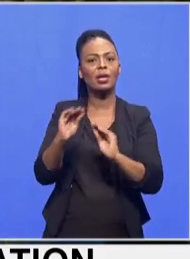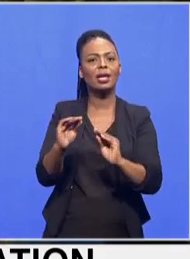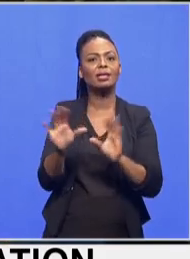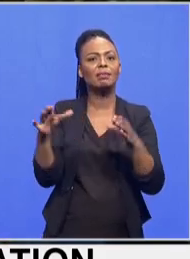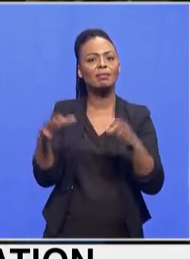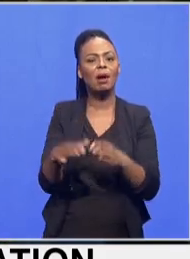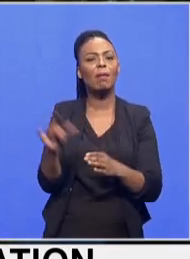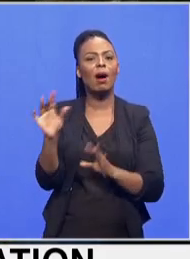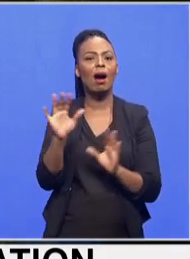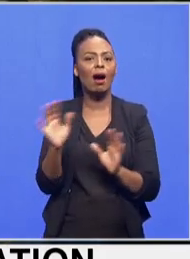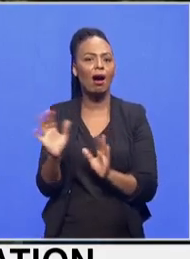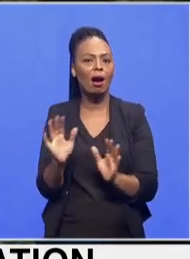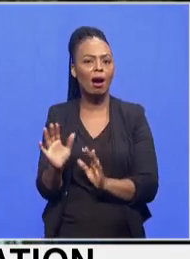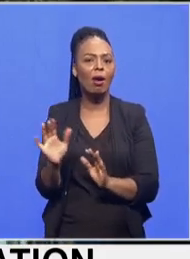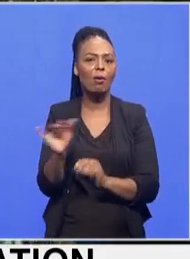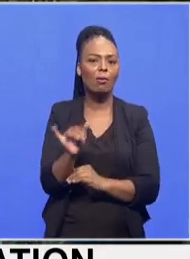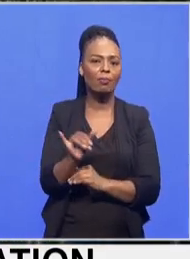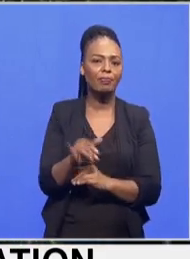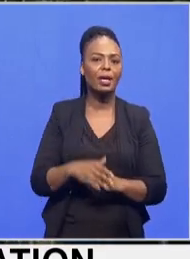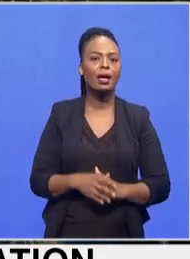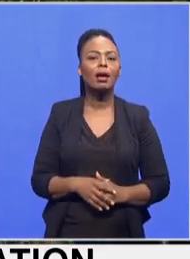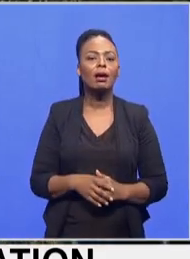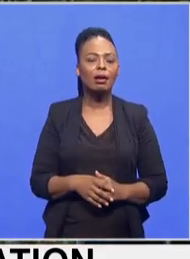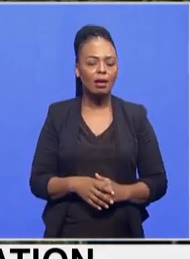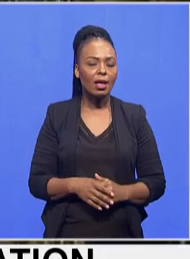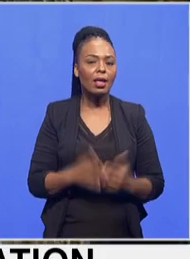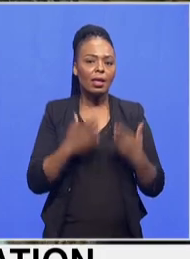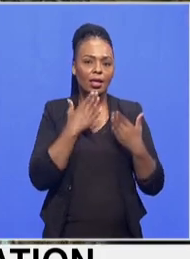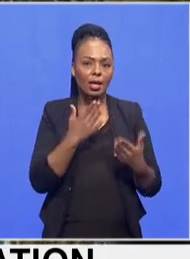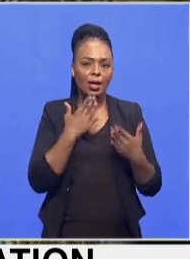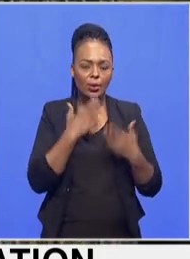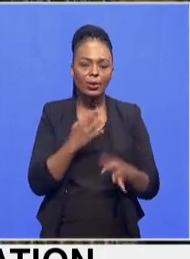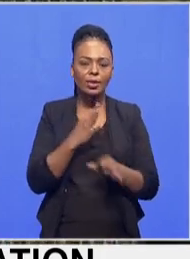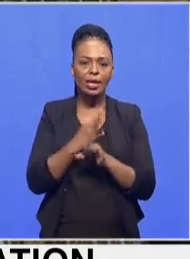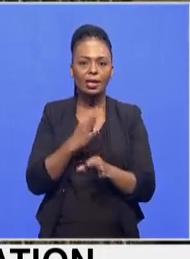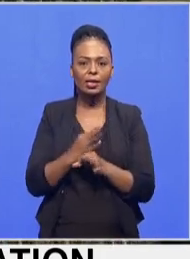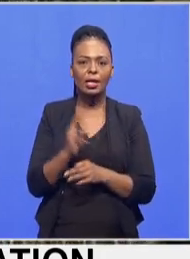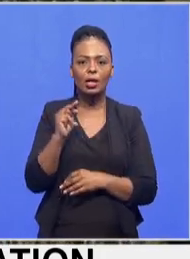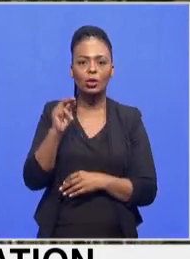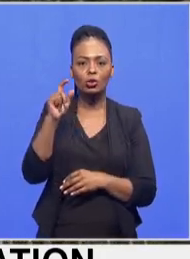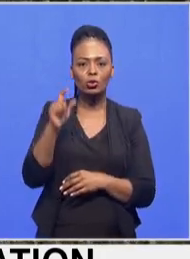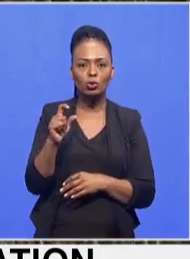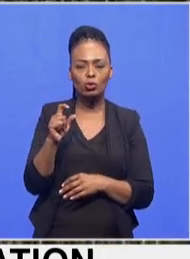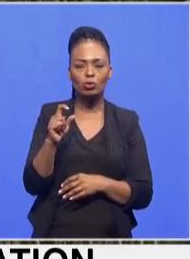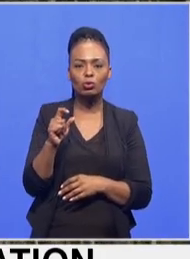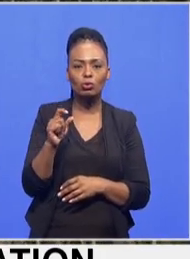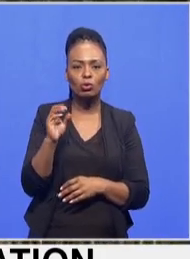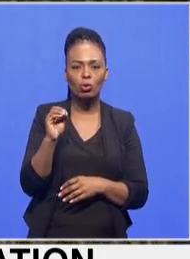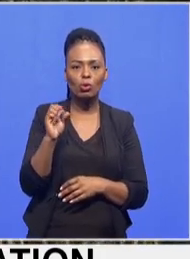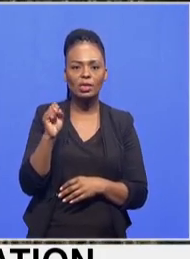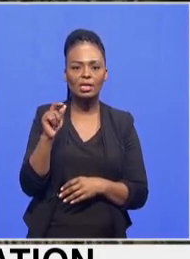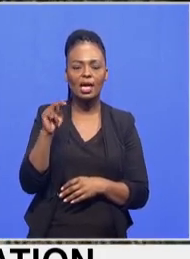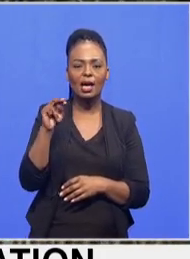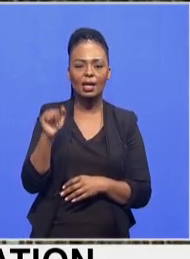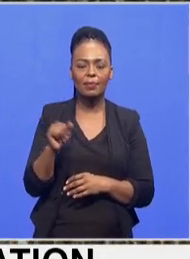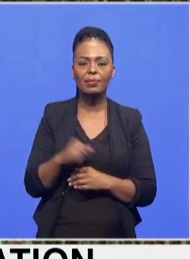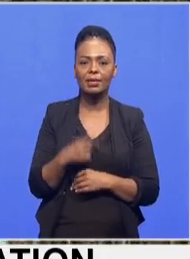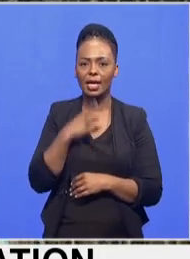sector. Thank you very much, Ntate Ngasana. I see you here. What's the significance of this day to